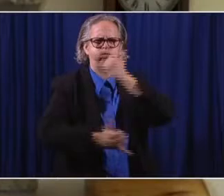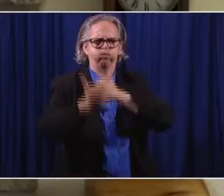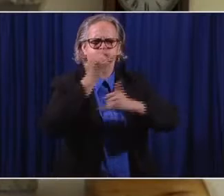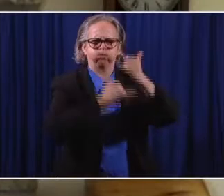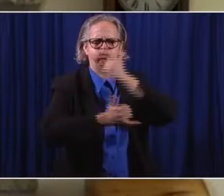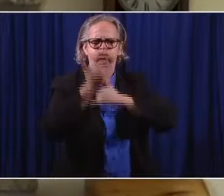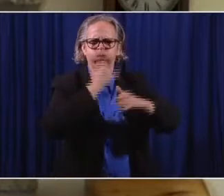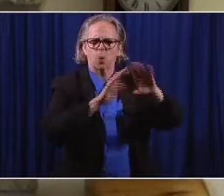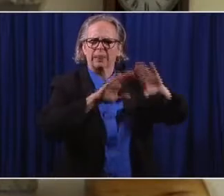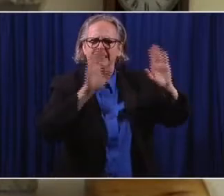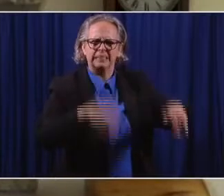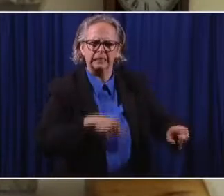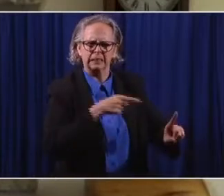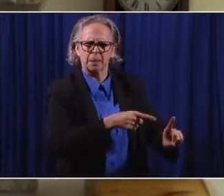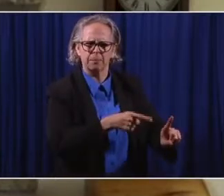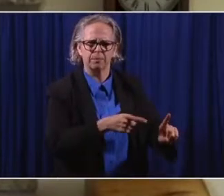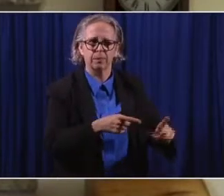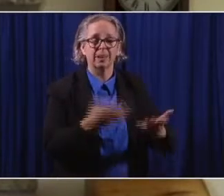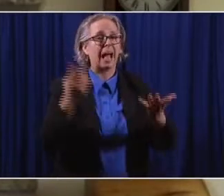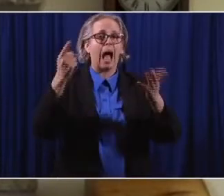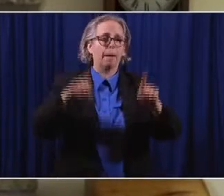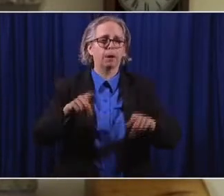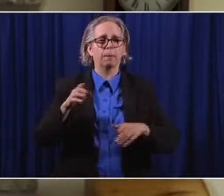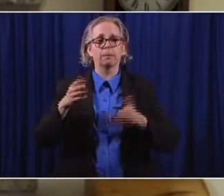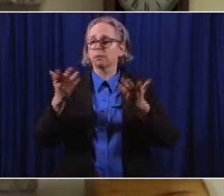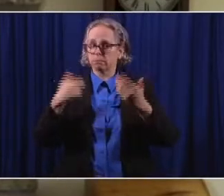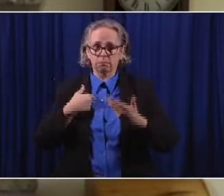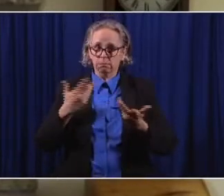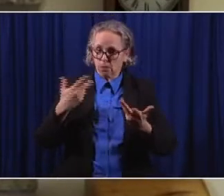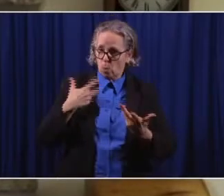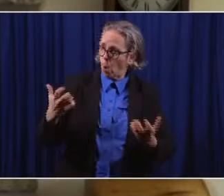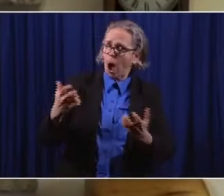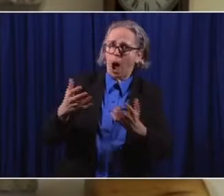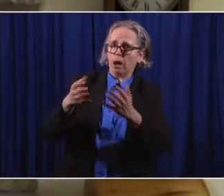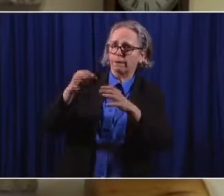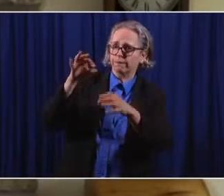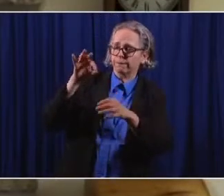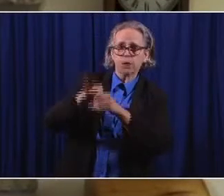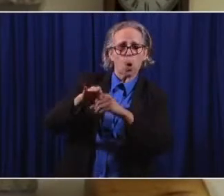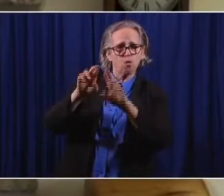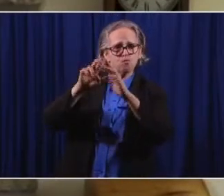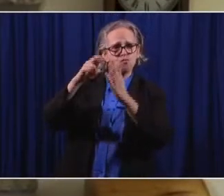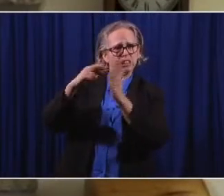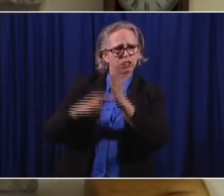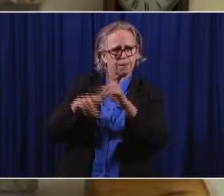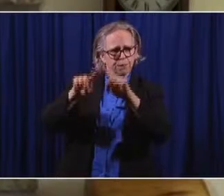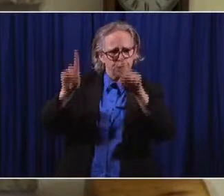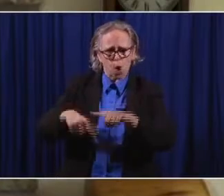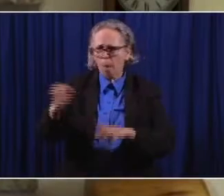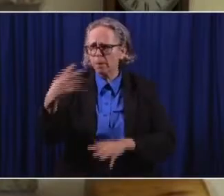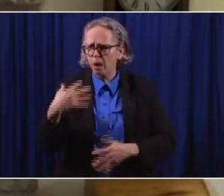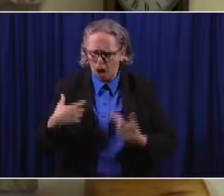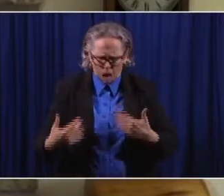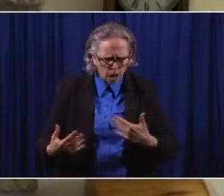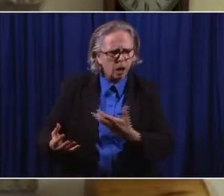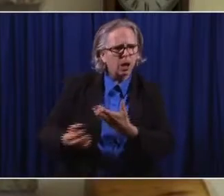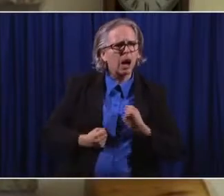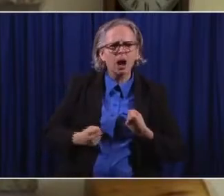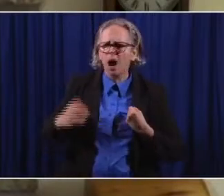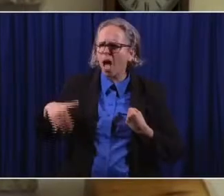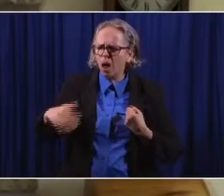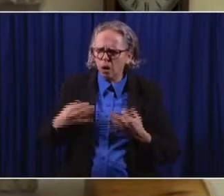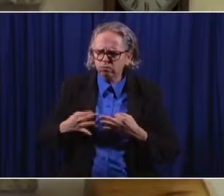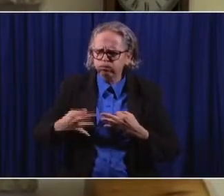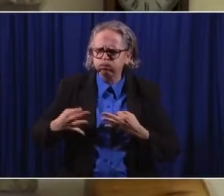registration form at that particular time did not get sent a form.